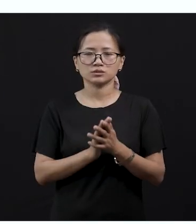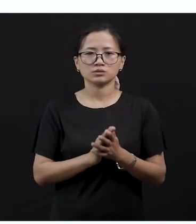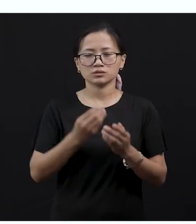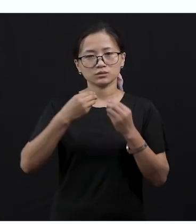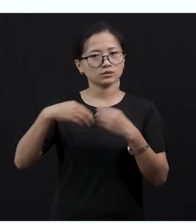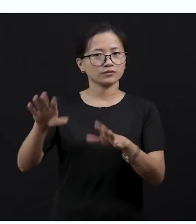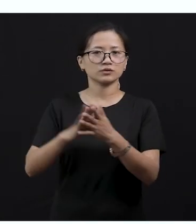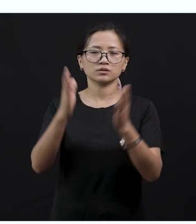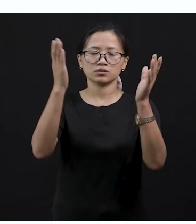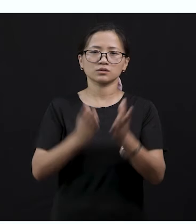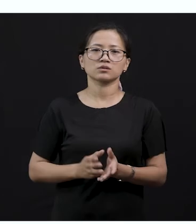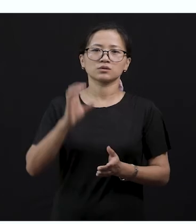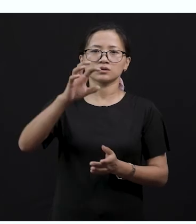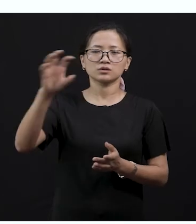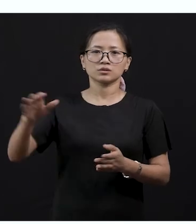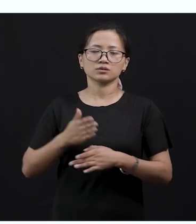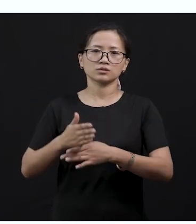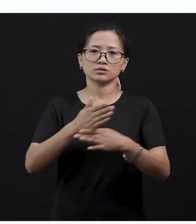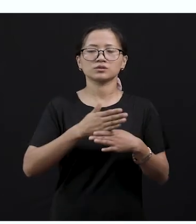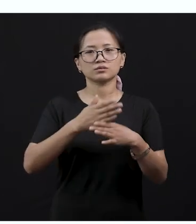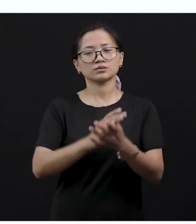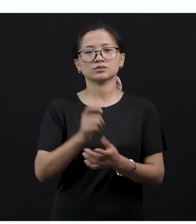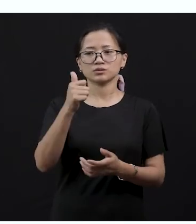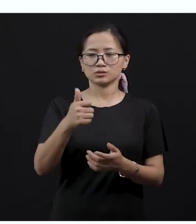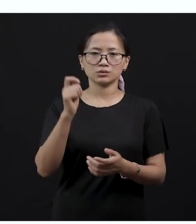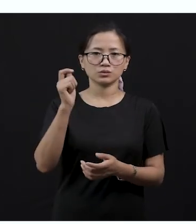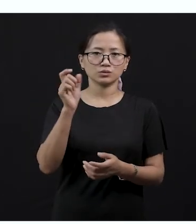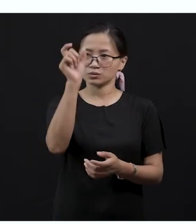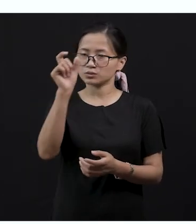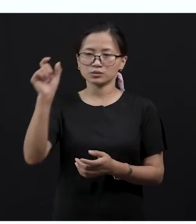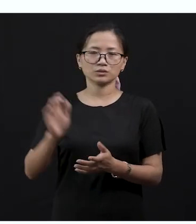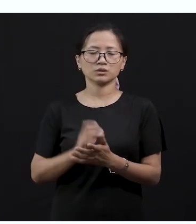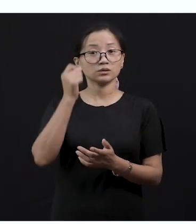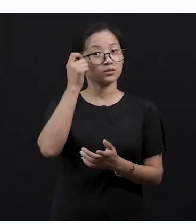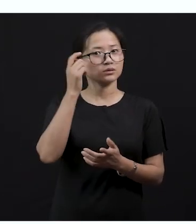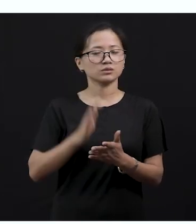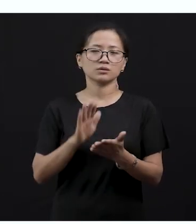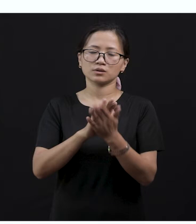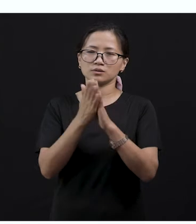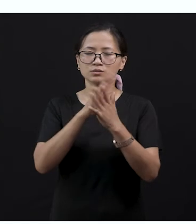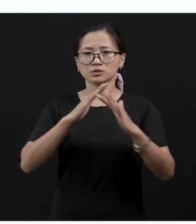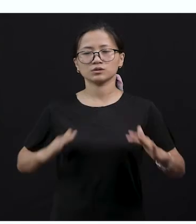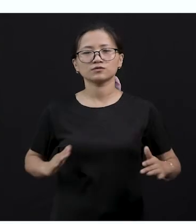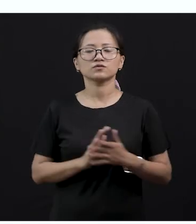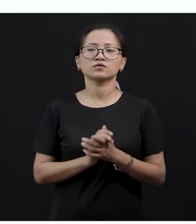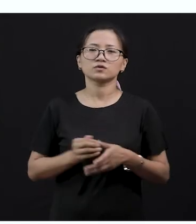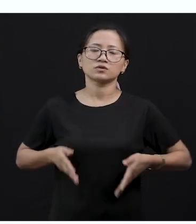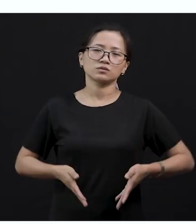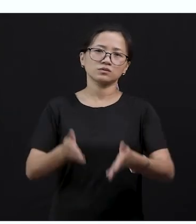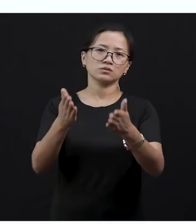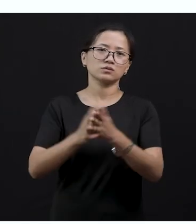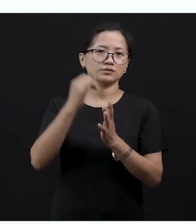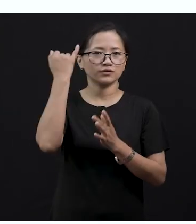their country by sharing good words in a understanding and a peaceful way. Okay, so that